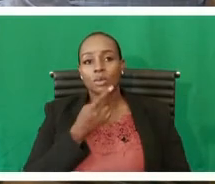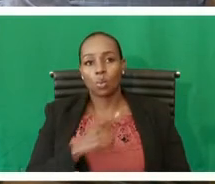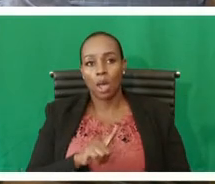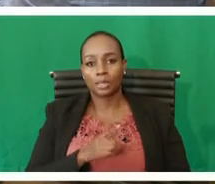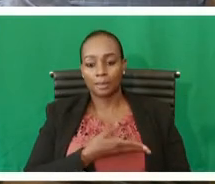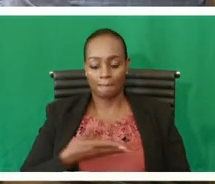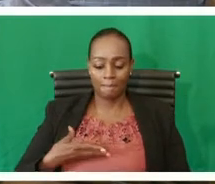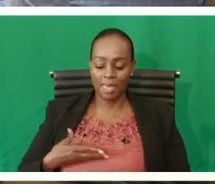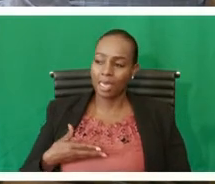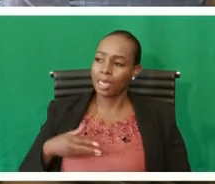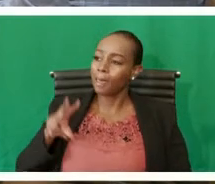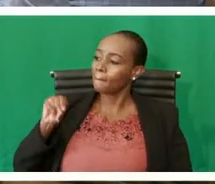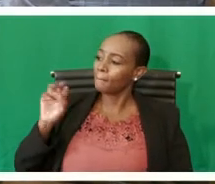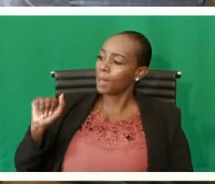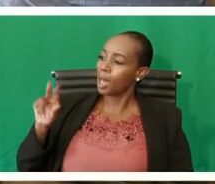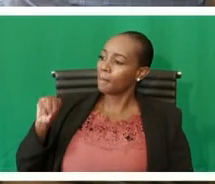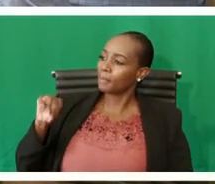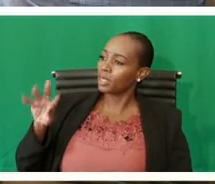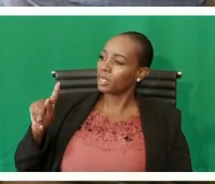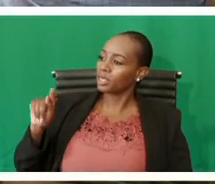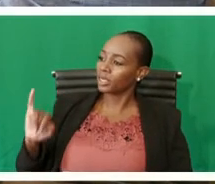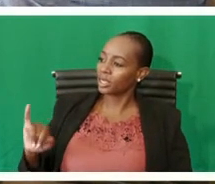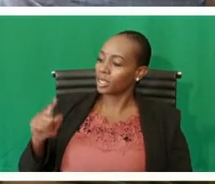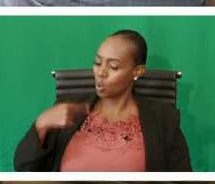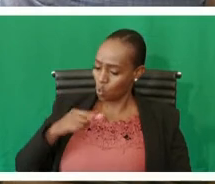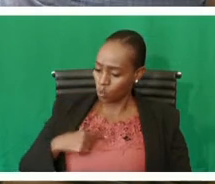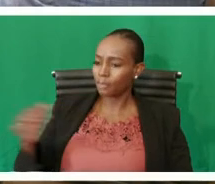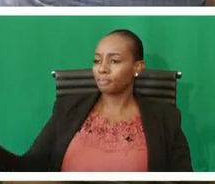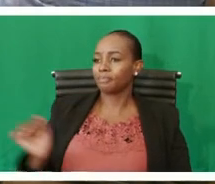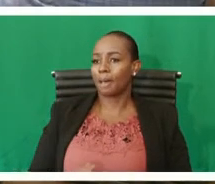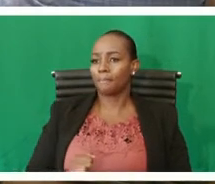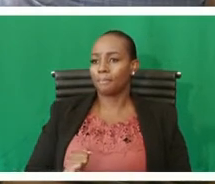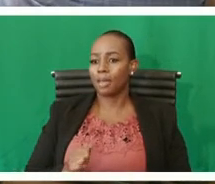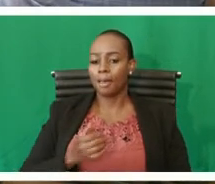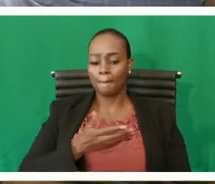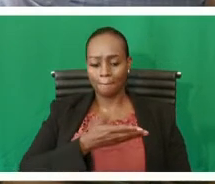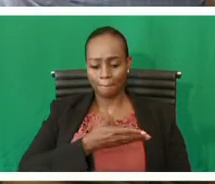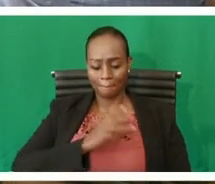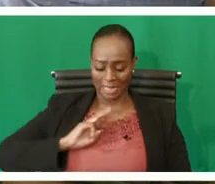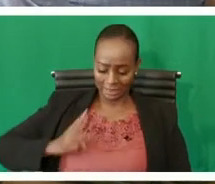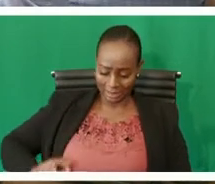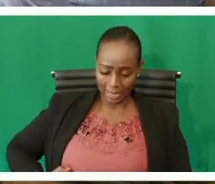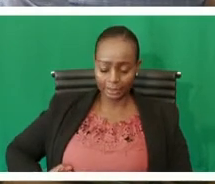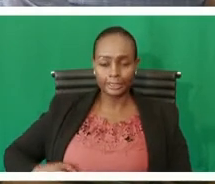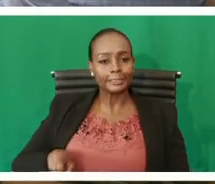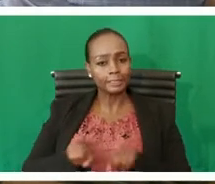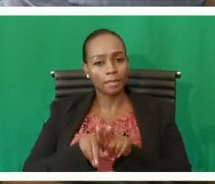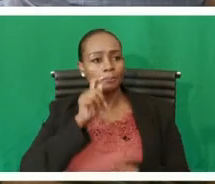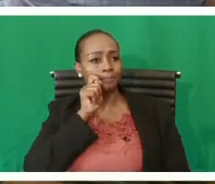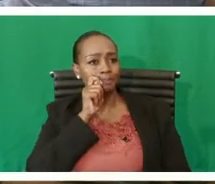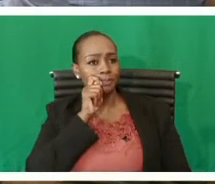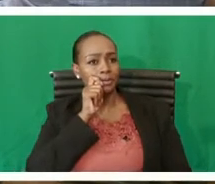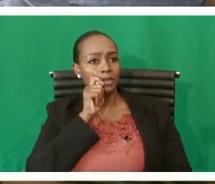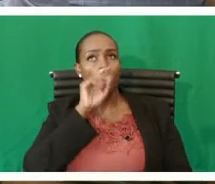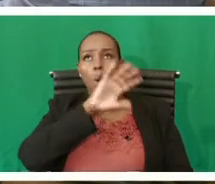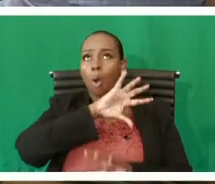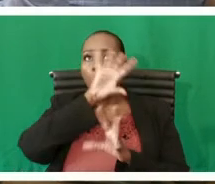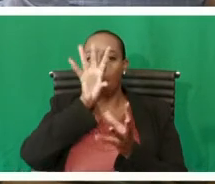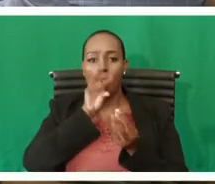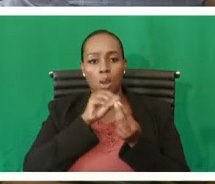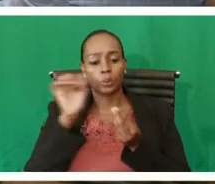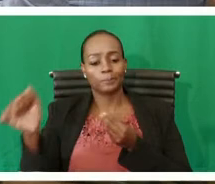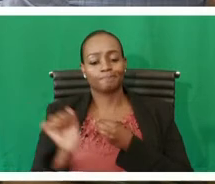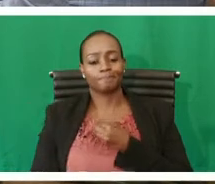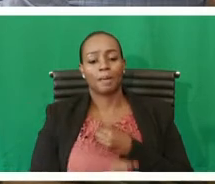hira basadi libo mtate di ECD zing ba 8,000 au batho